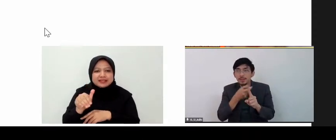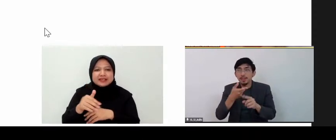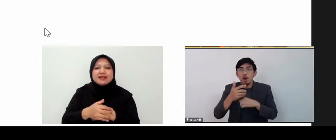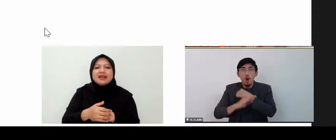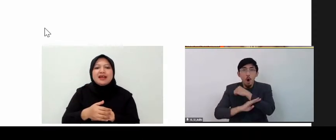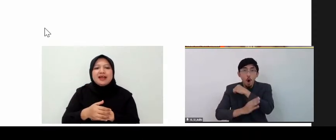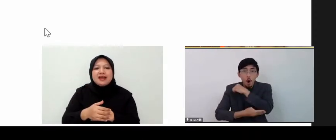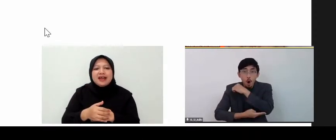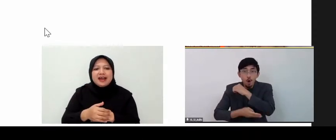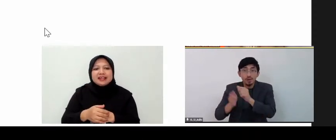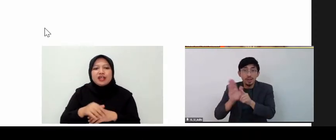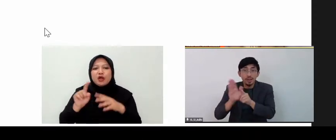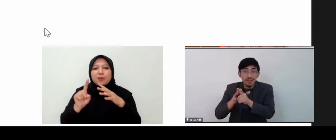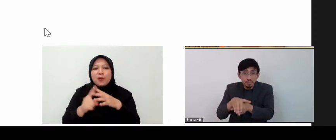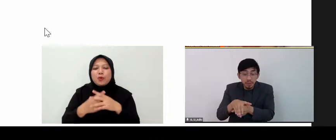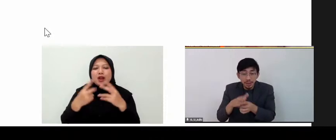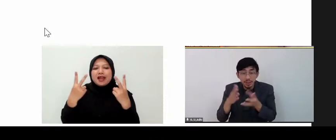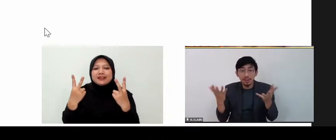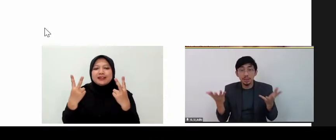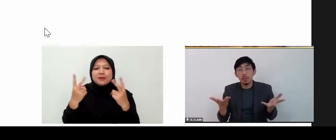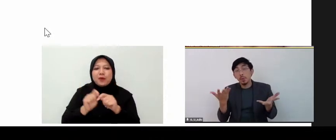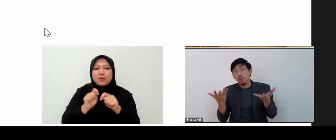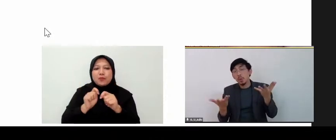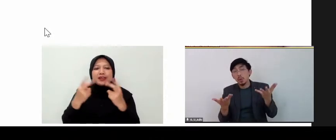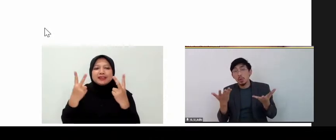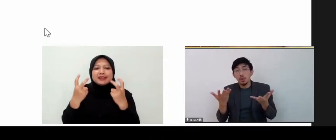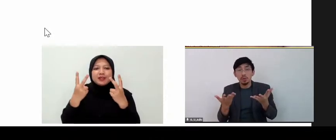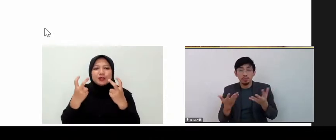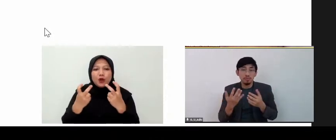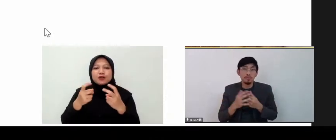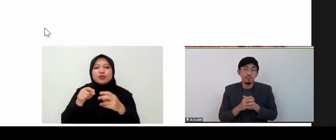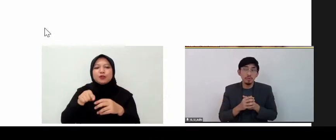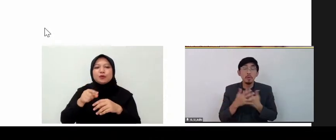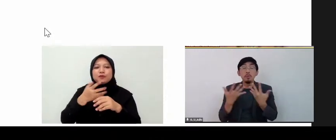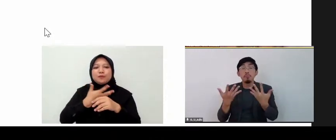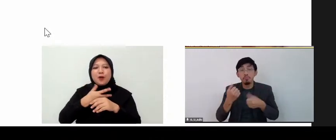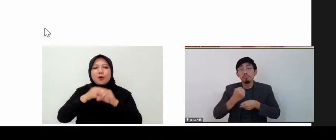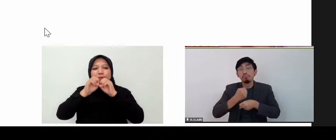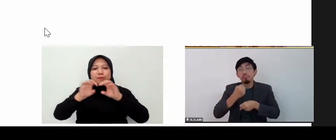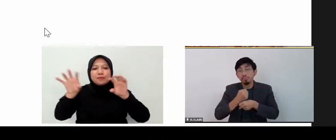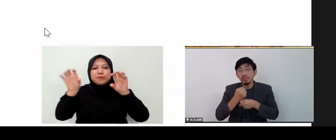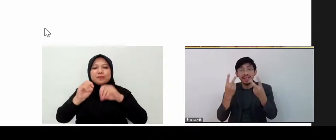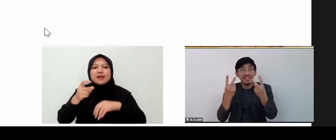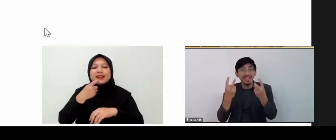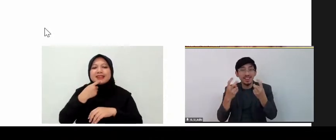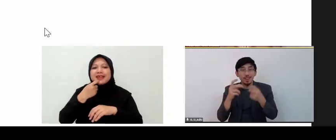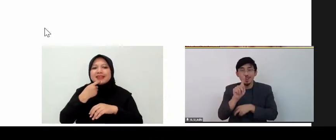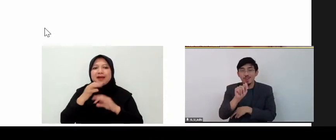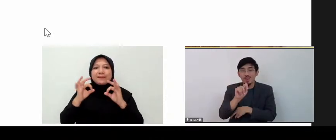to inform SRHR and its effects for climate crisis. I think it's quite